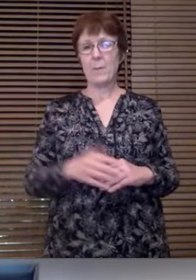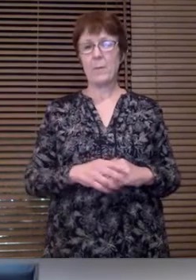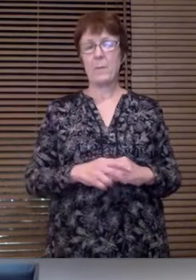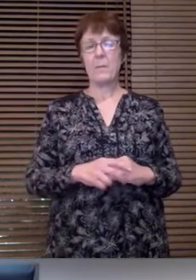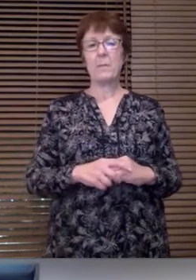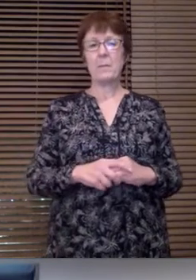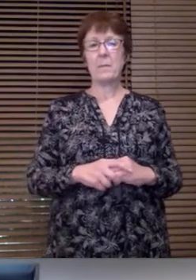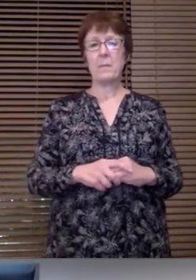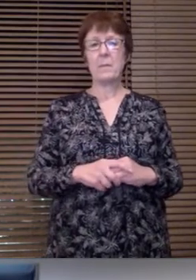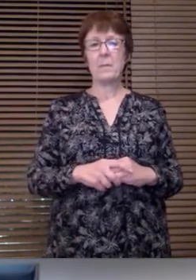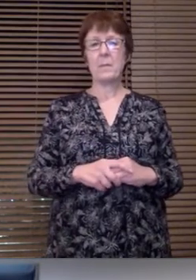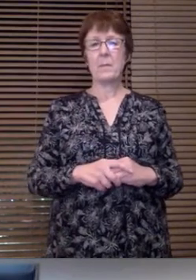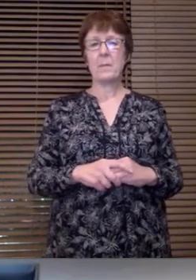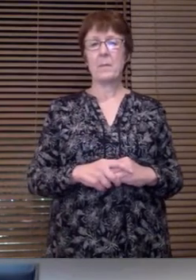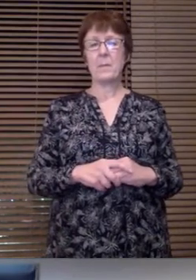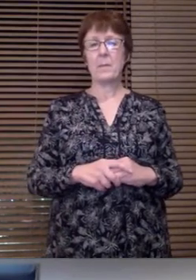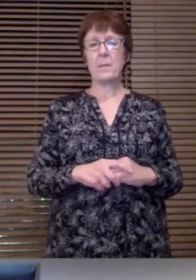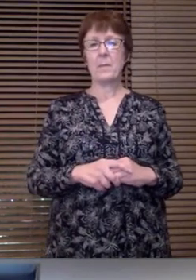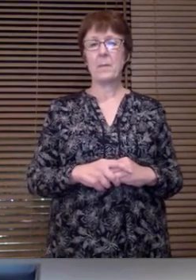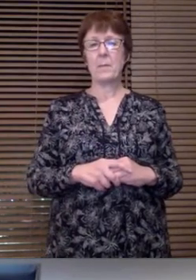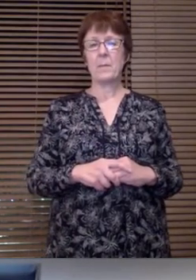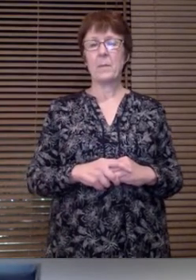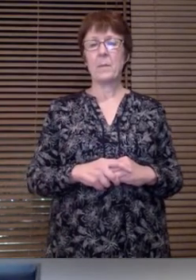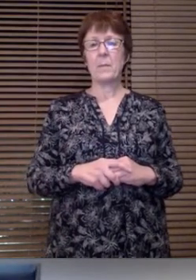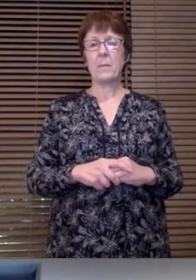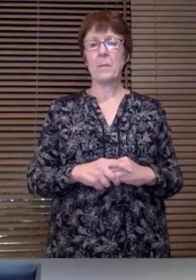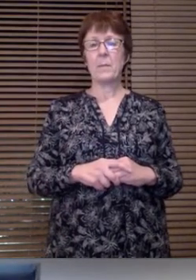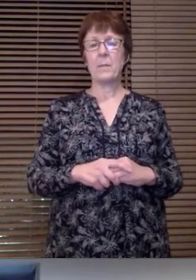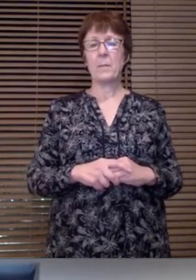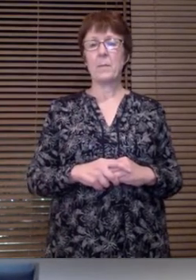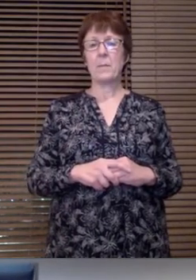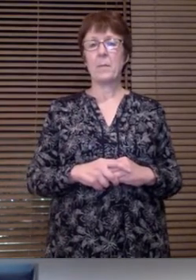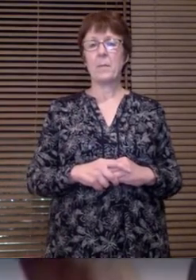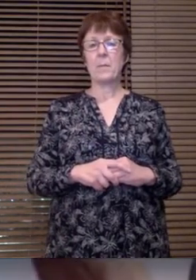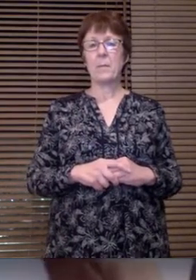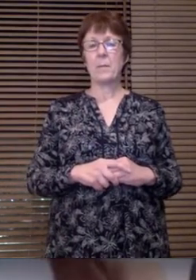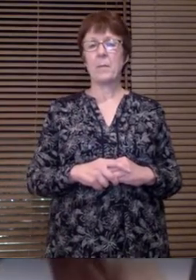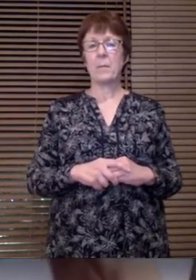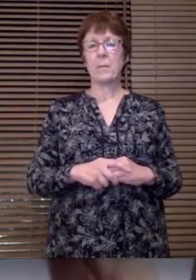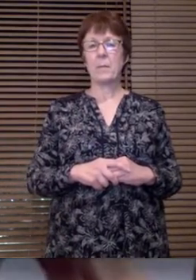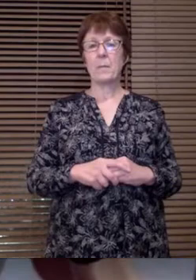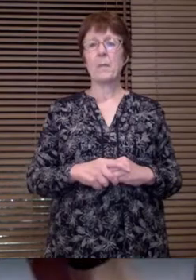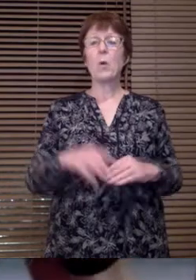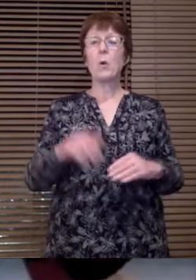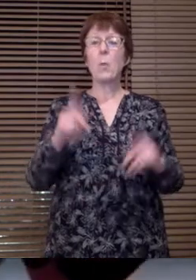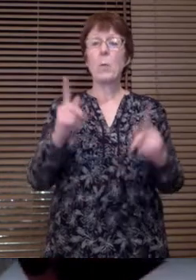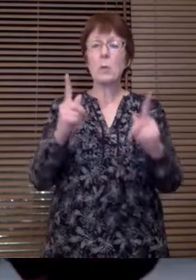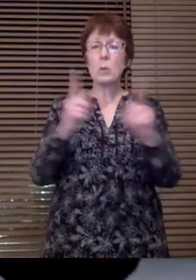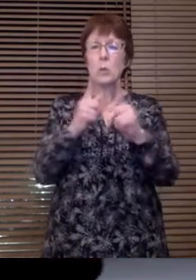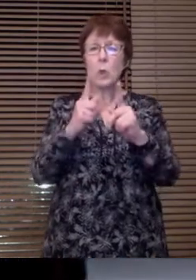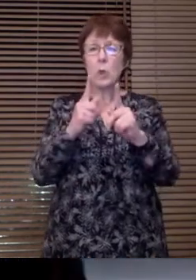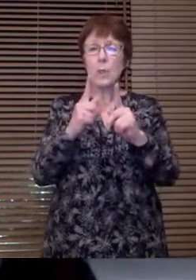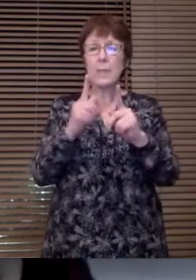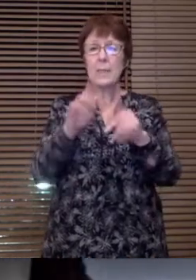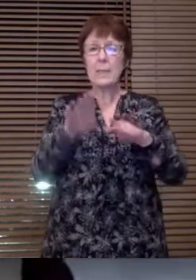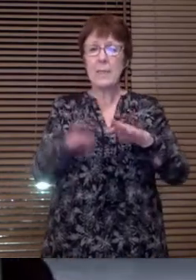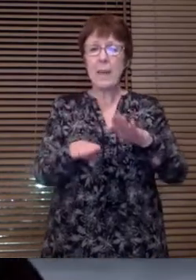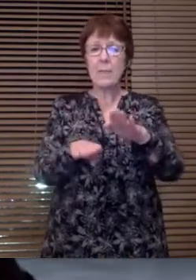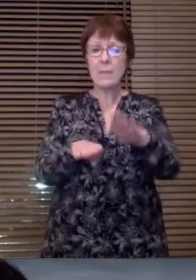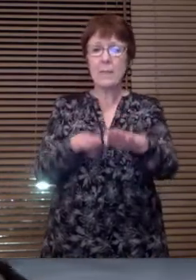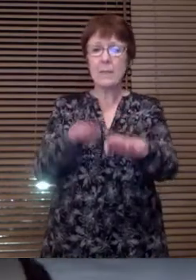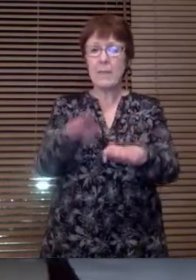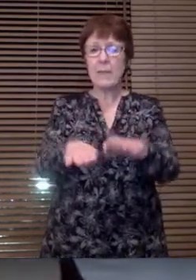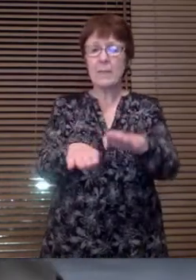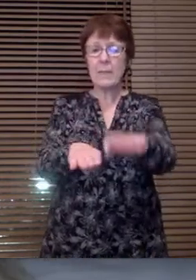Good. Again, keep the legs as straight as you possibly can, that's important. And just little steps. You move